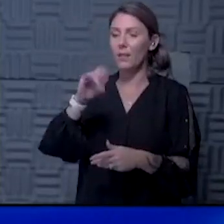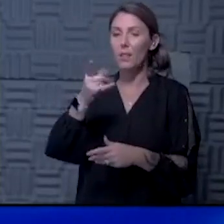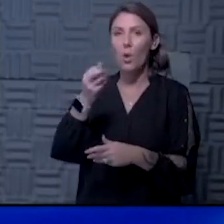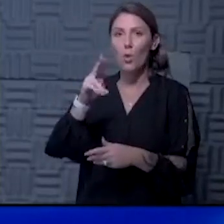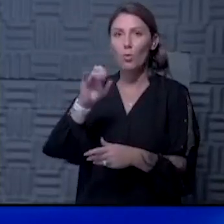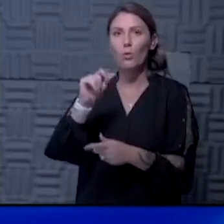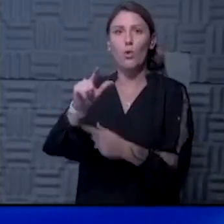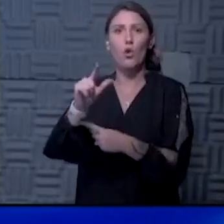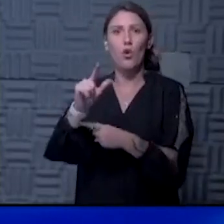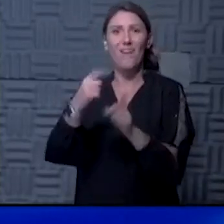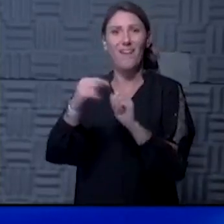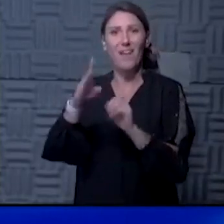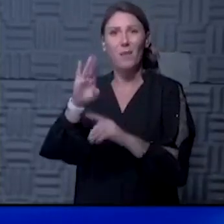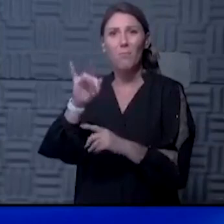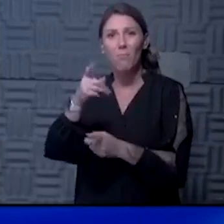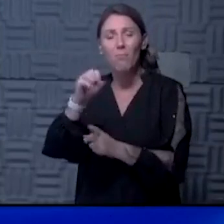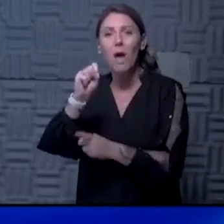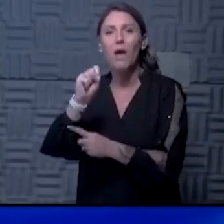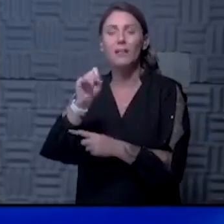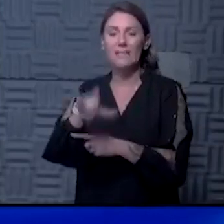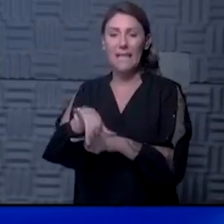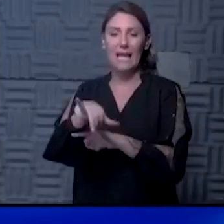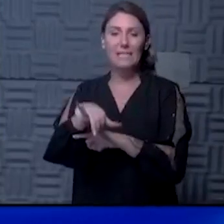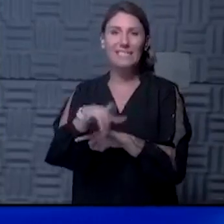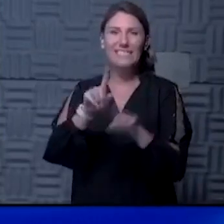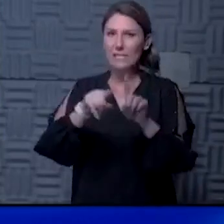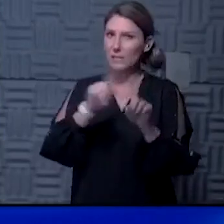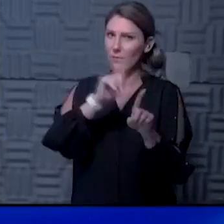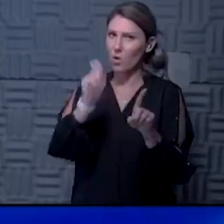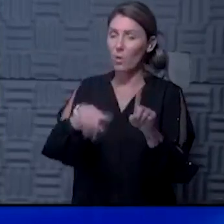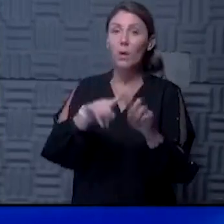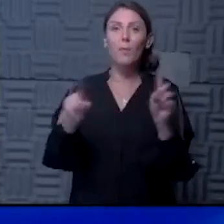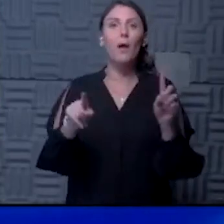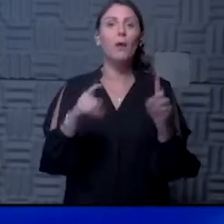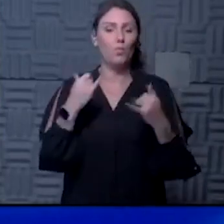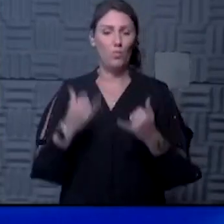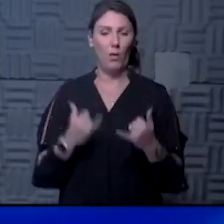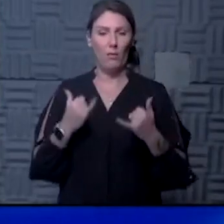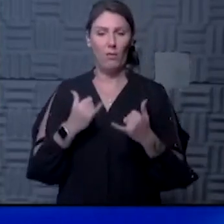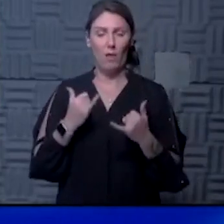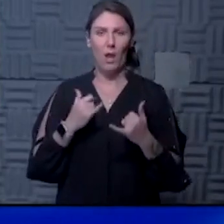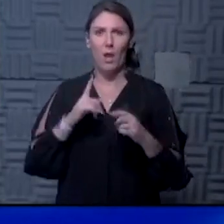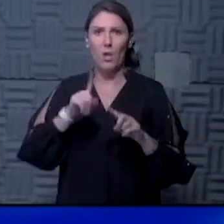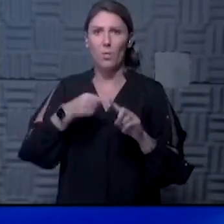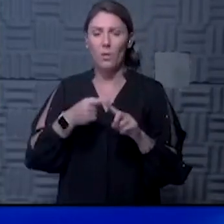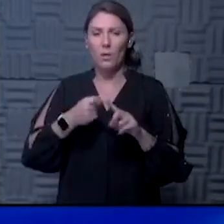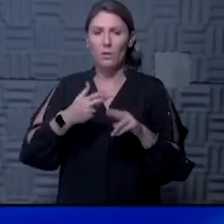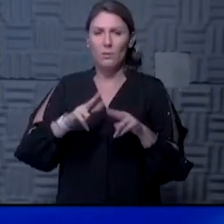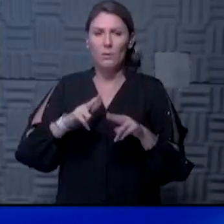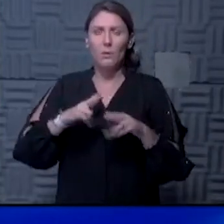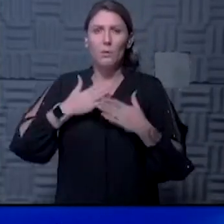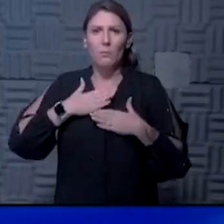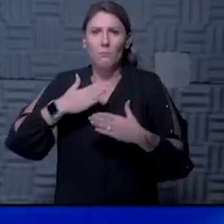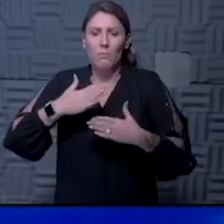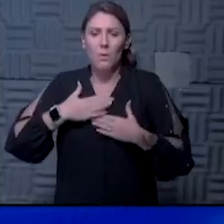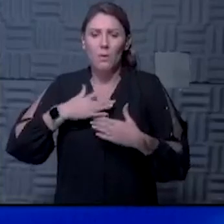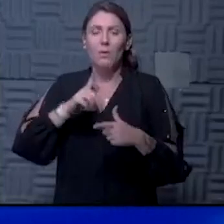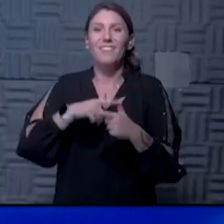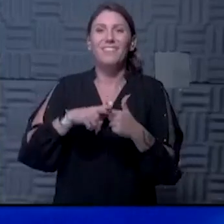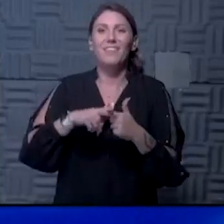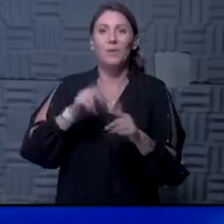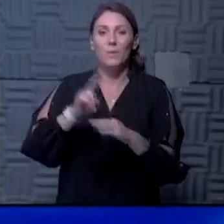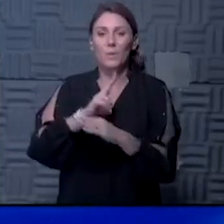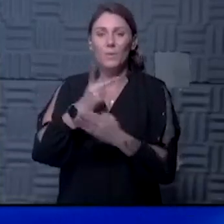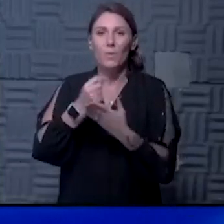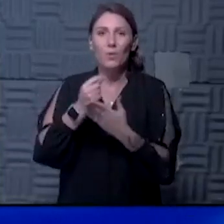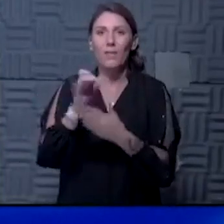antibodies ready, I think that's a different question. But for right now, you want to get there once you start getting short of breath, because then we can start putting you on